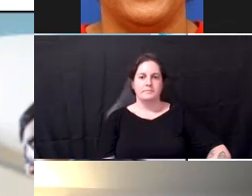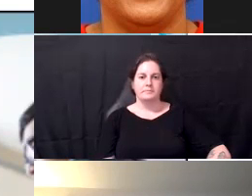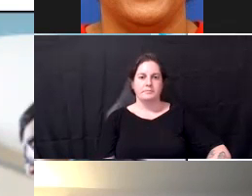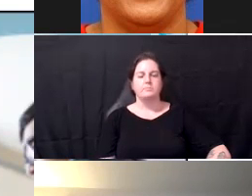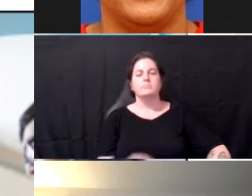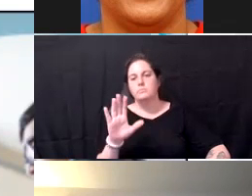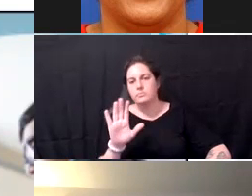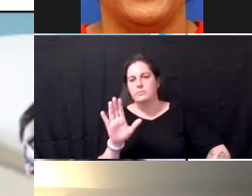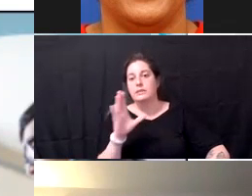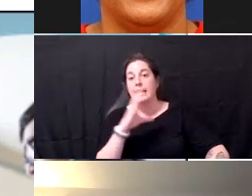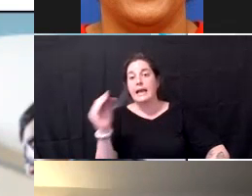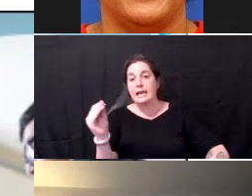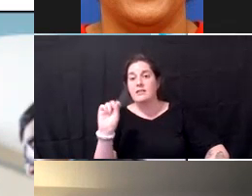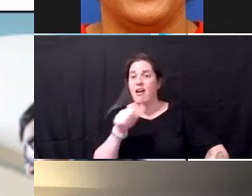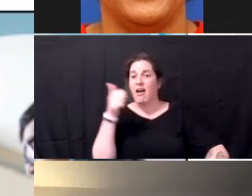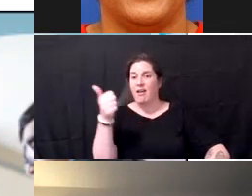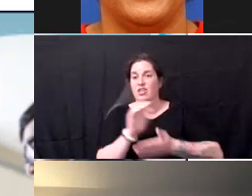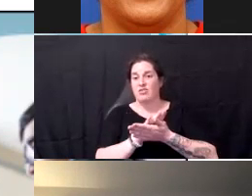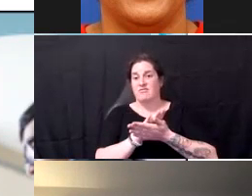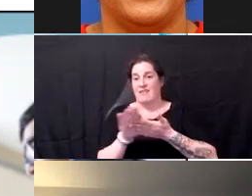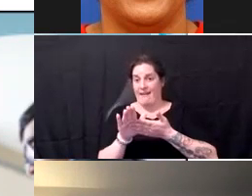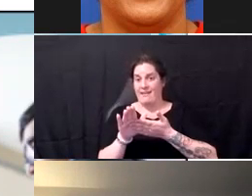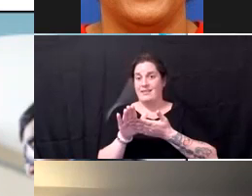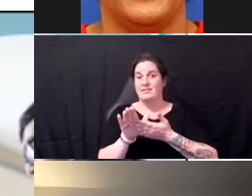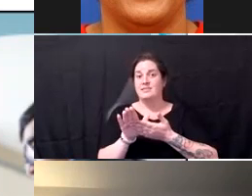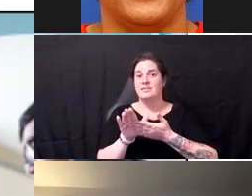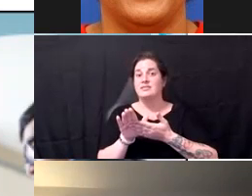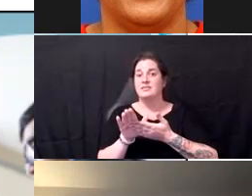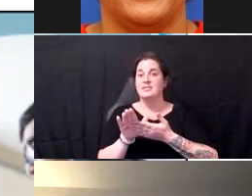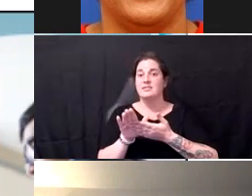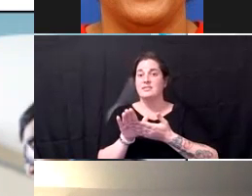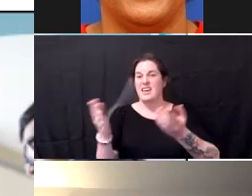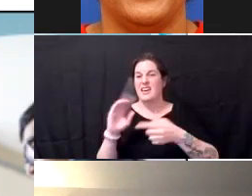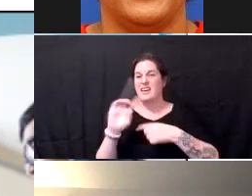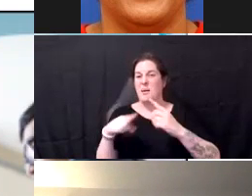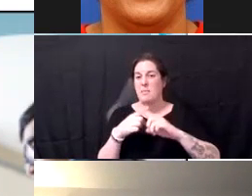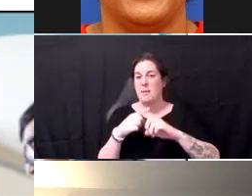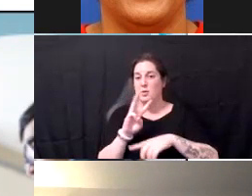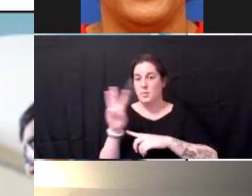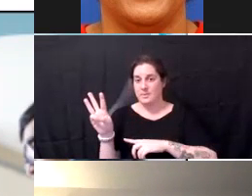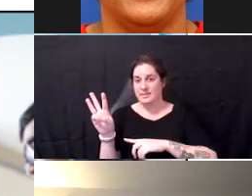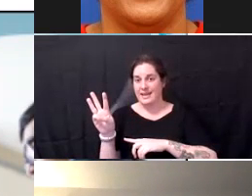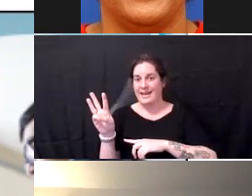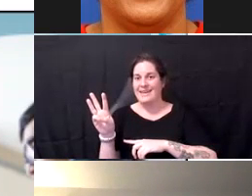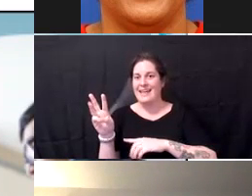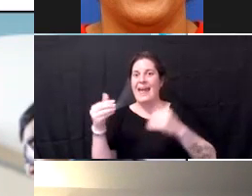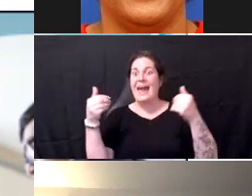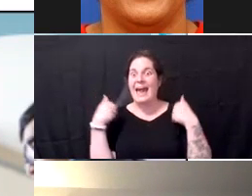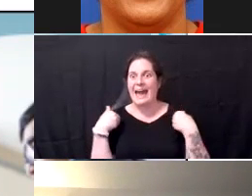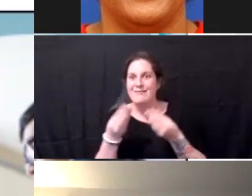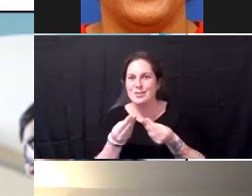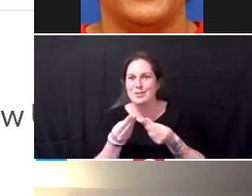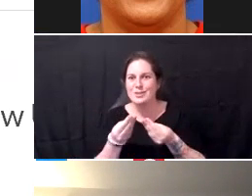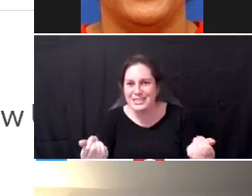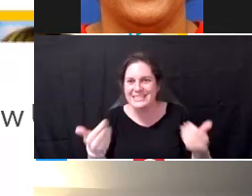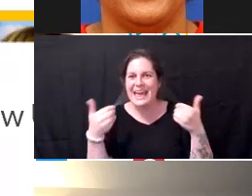and the other nice thing about this website is that they do have the solutions for you.